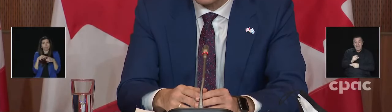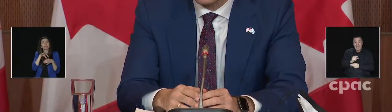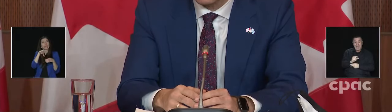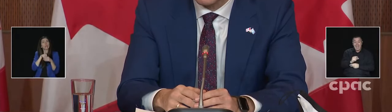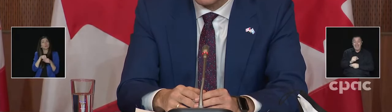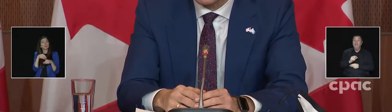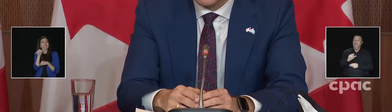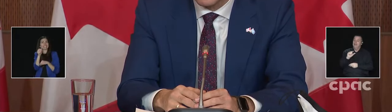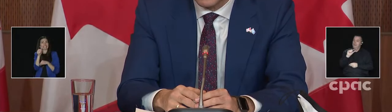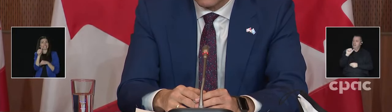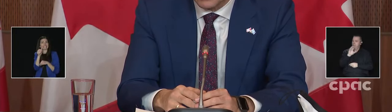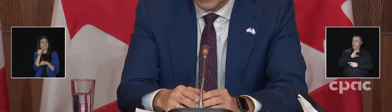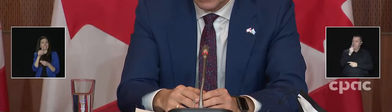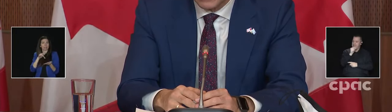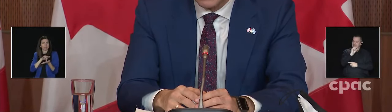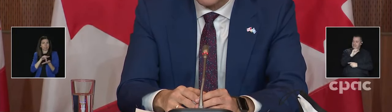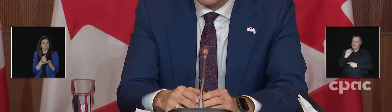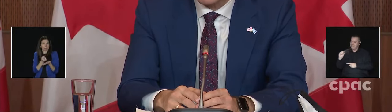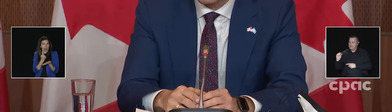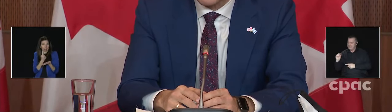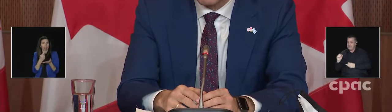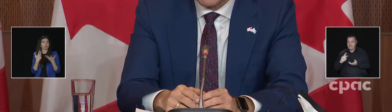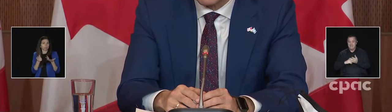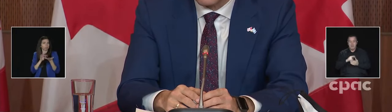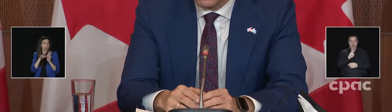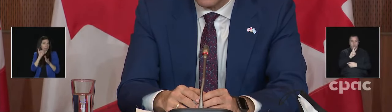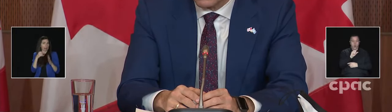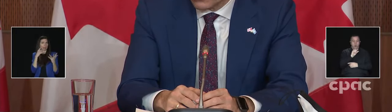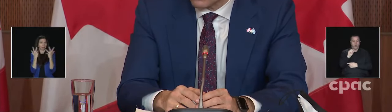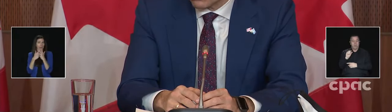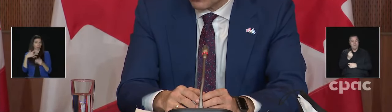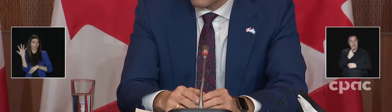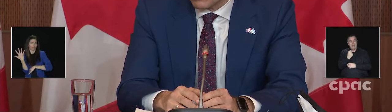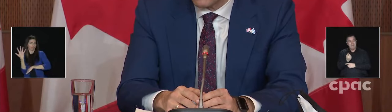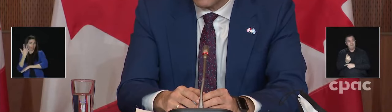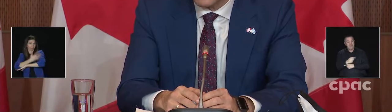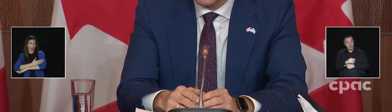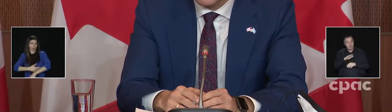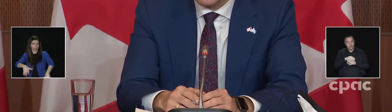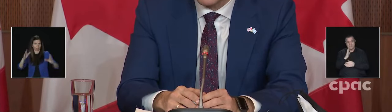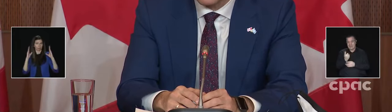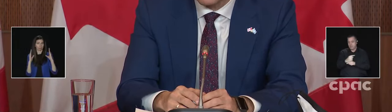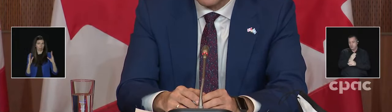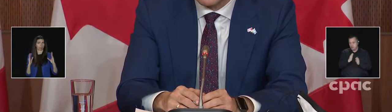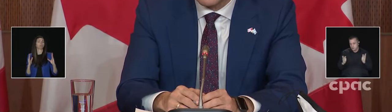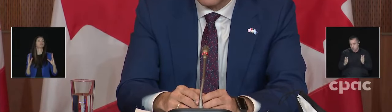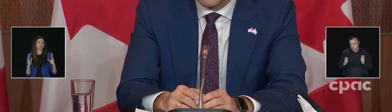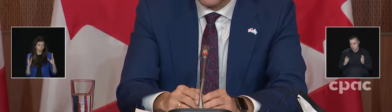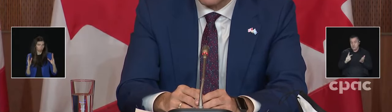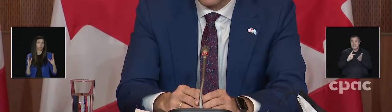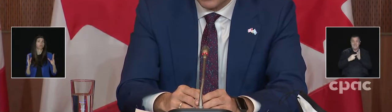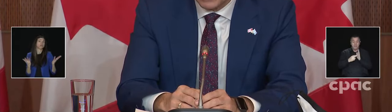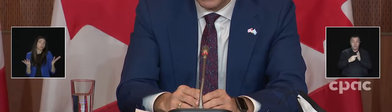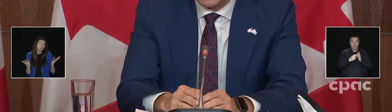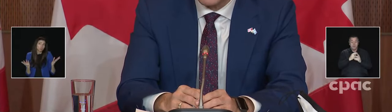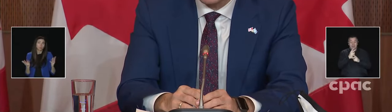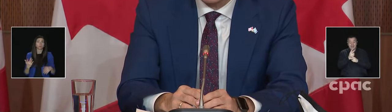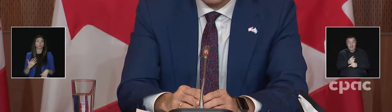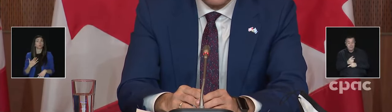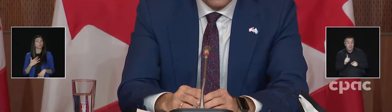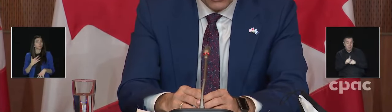actual pills, 5 days, 2 pills every day, and we expect those treatments to be, as I said earlier,